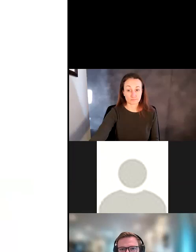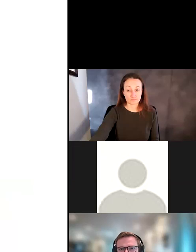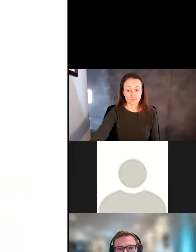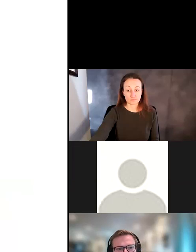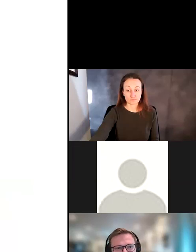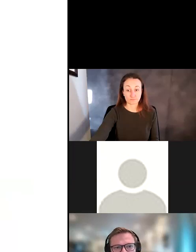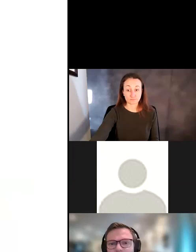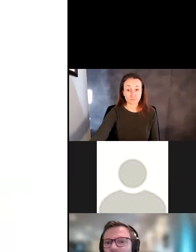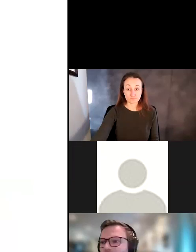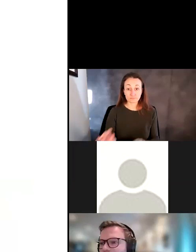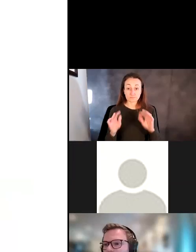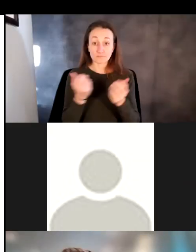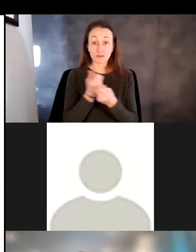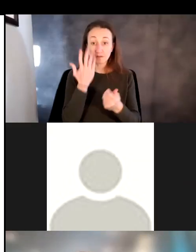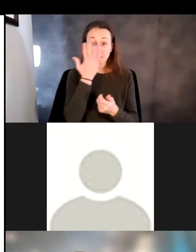Okay, does everything look good?